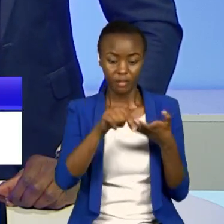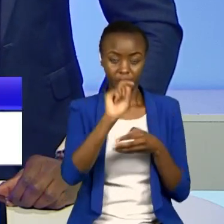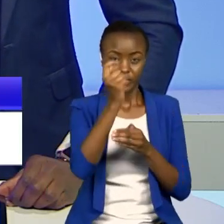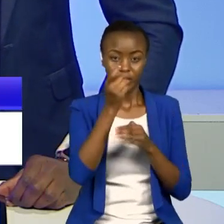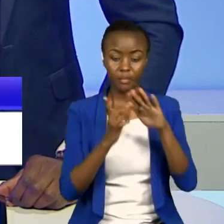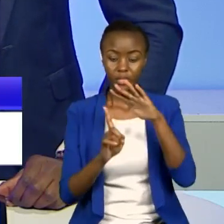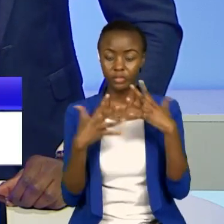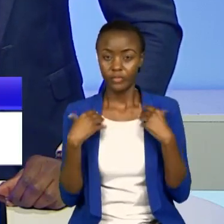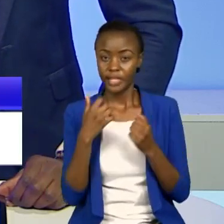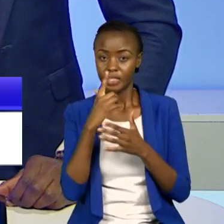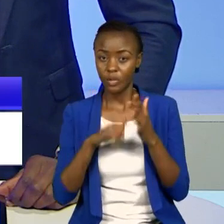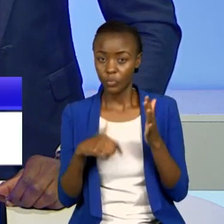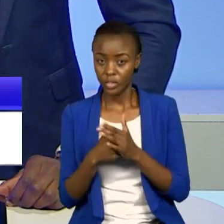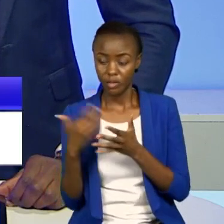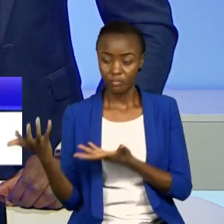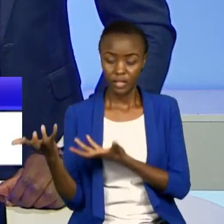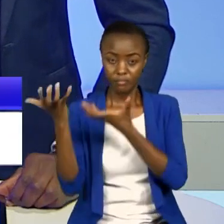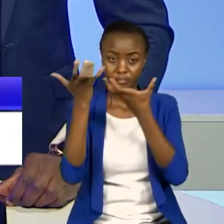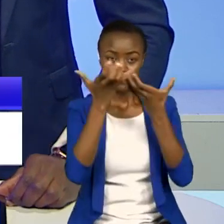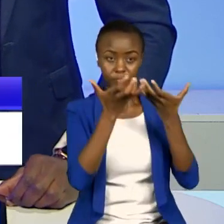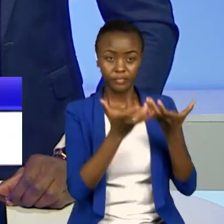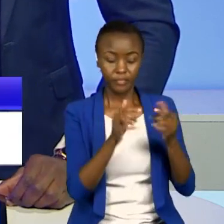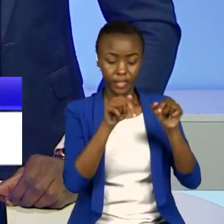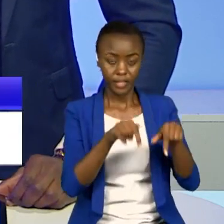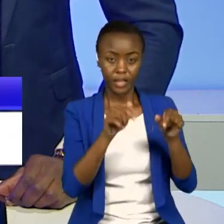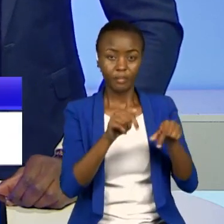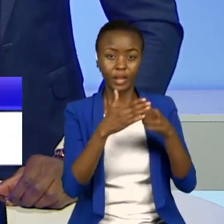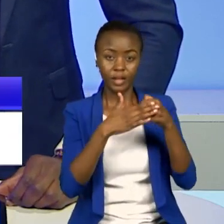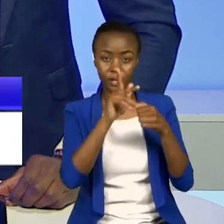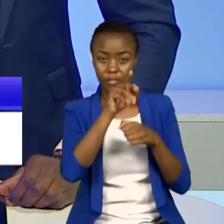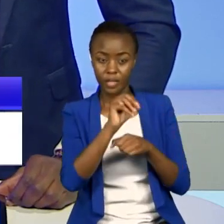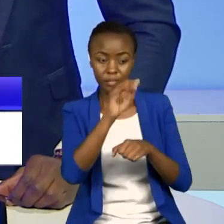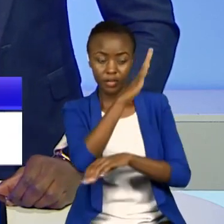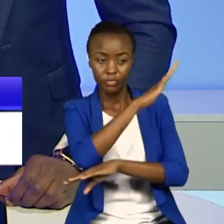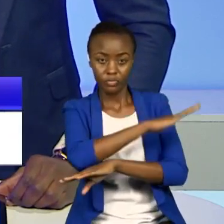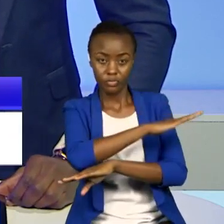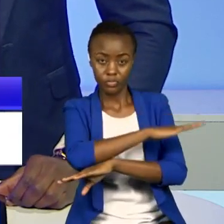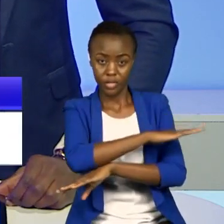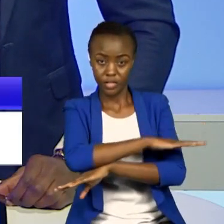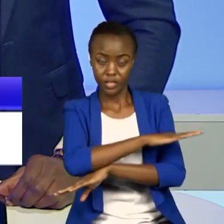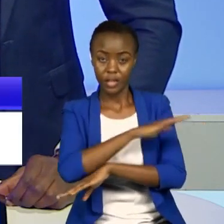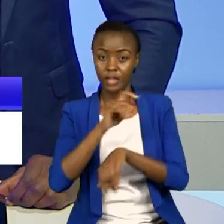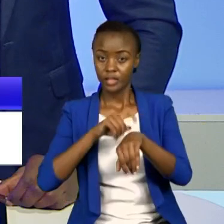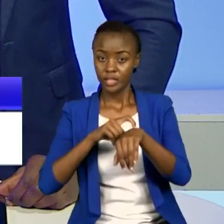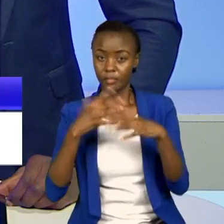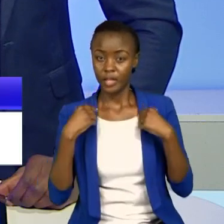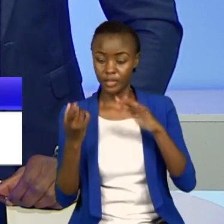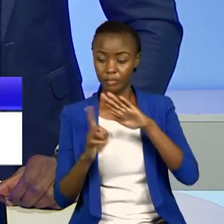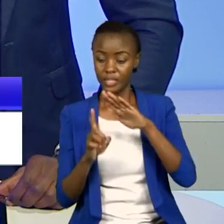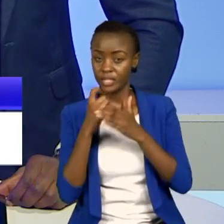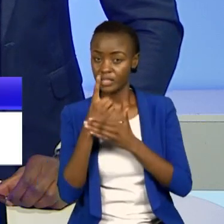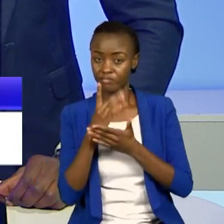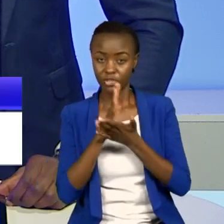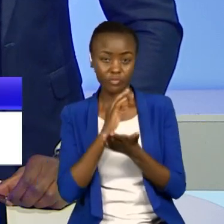confirmed that the consignment is expected to arrive at 9 p.m. tonight. This comes at a time when the ministry has expressed fear